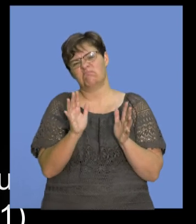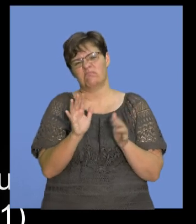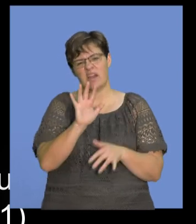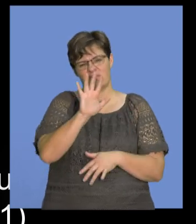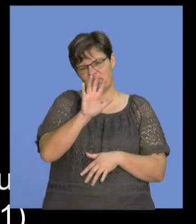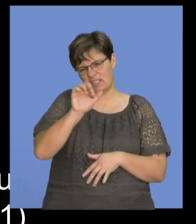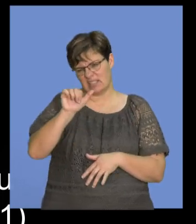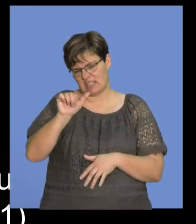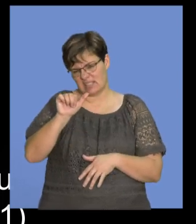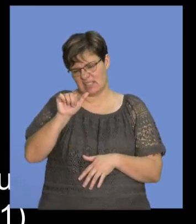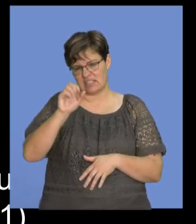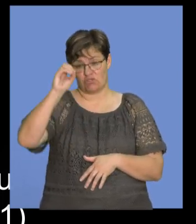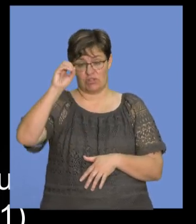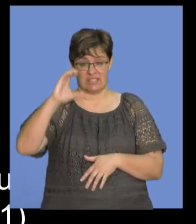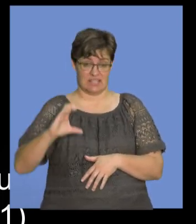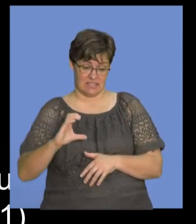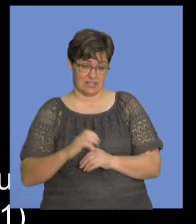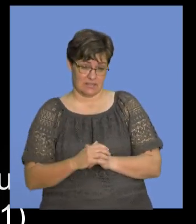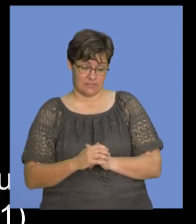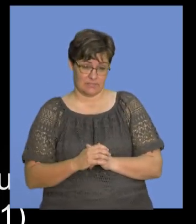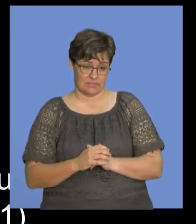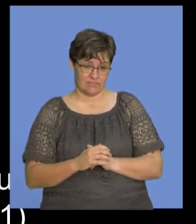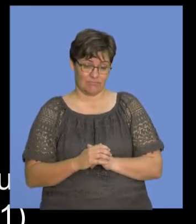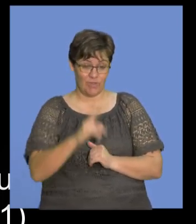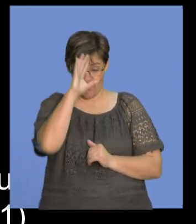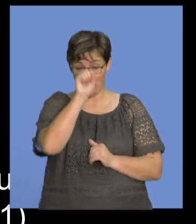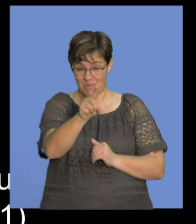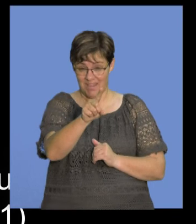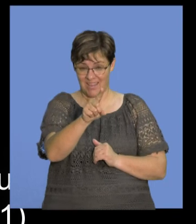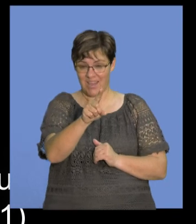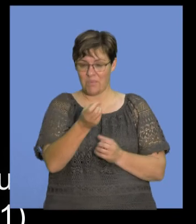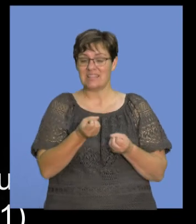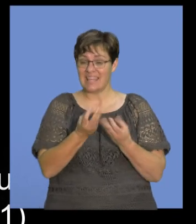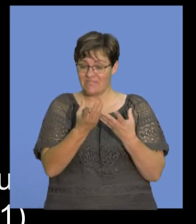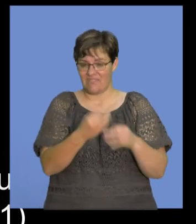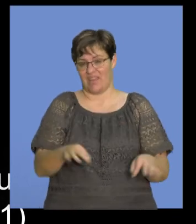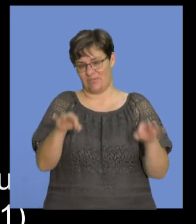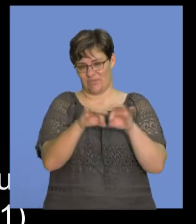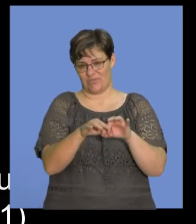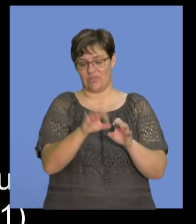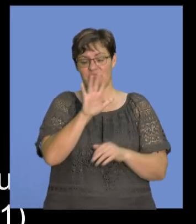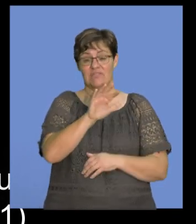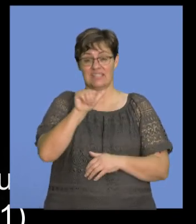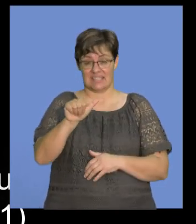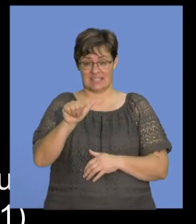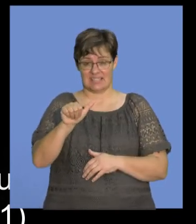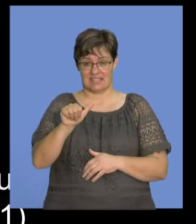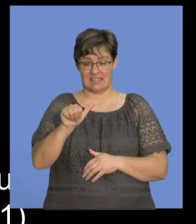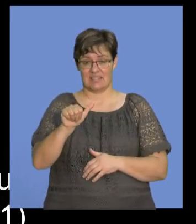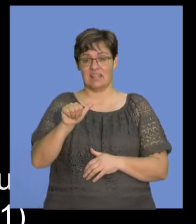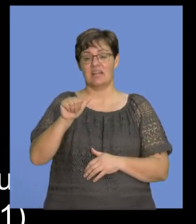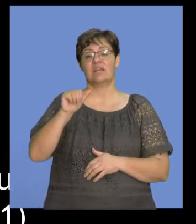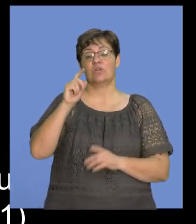that's probably be around 56 degrees Celsius. So remember that you've got to give the value, so